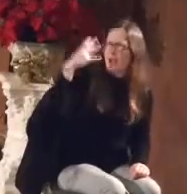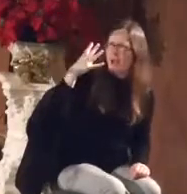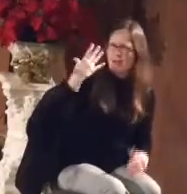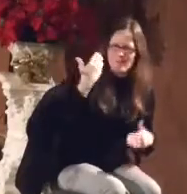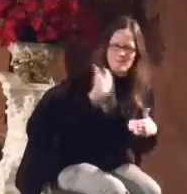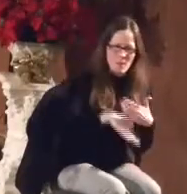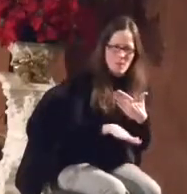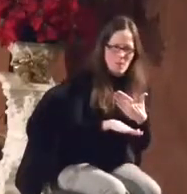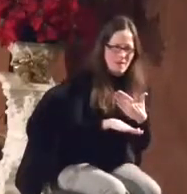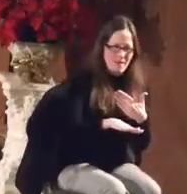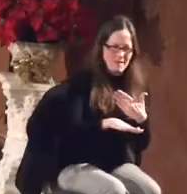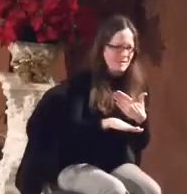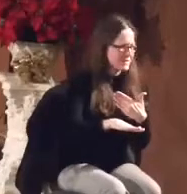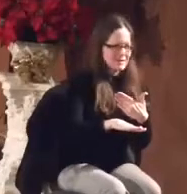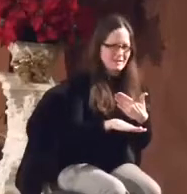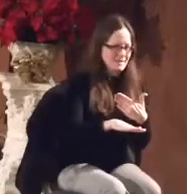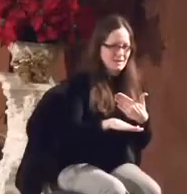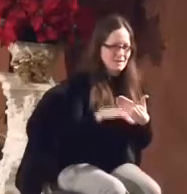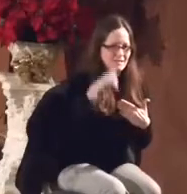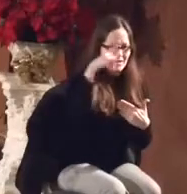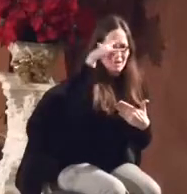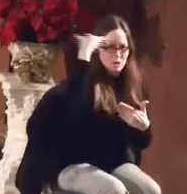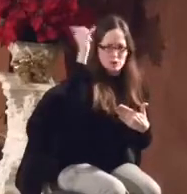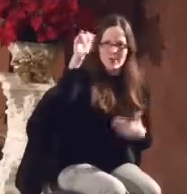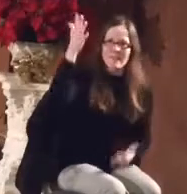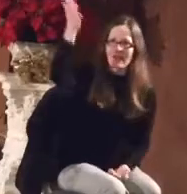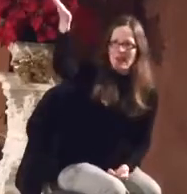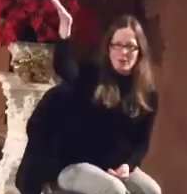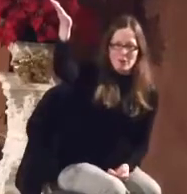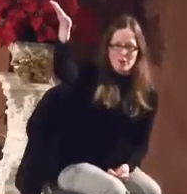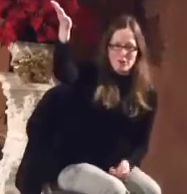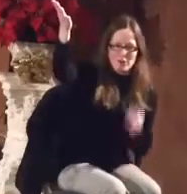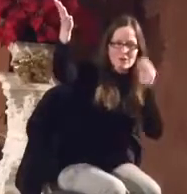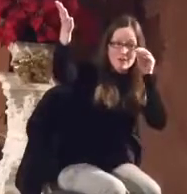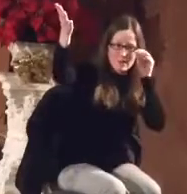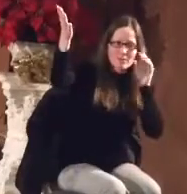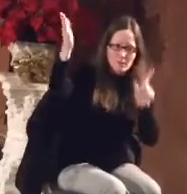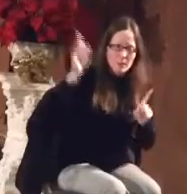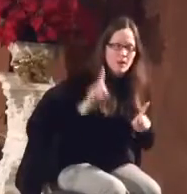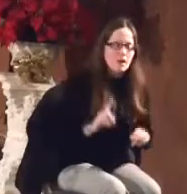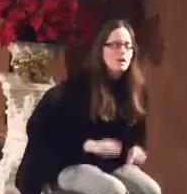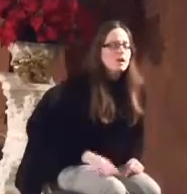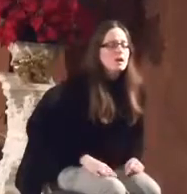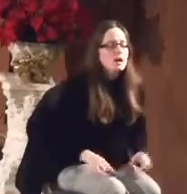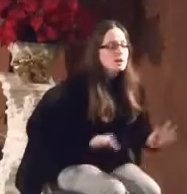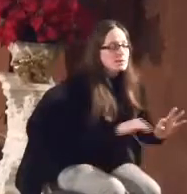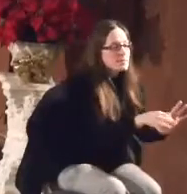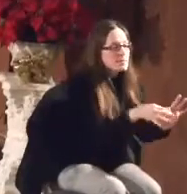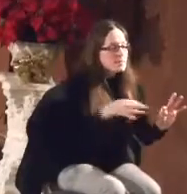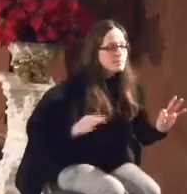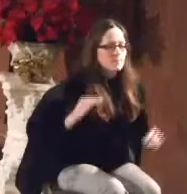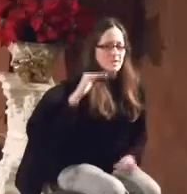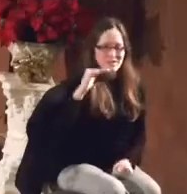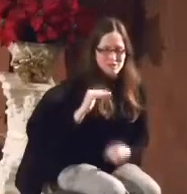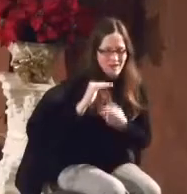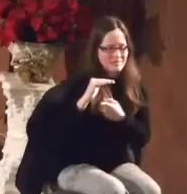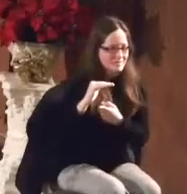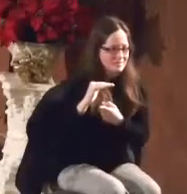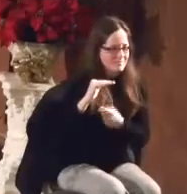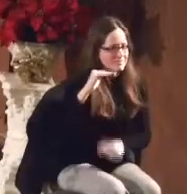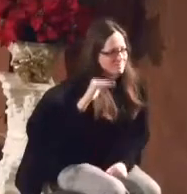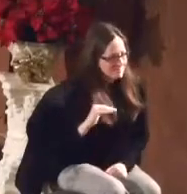is given. What do you say? The child is born and entered our time